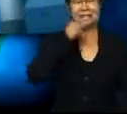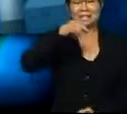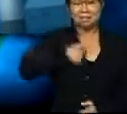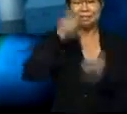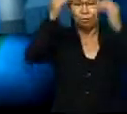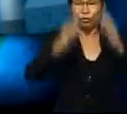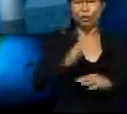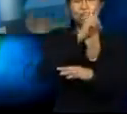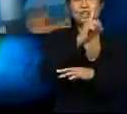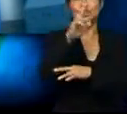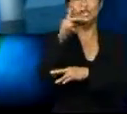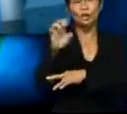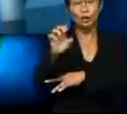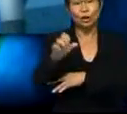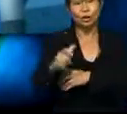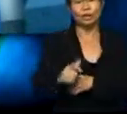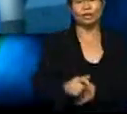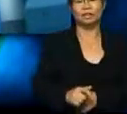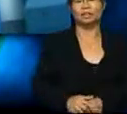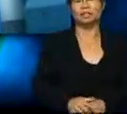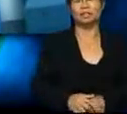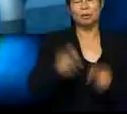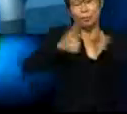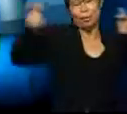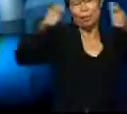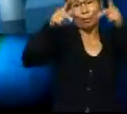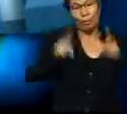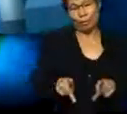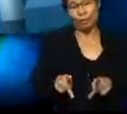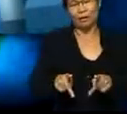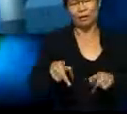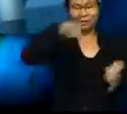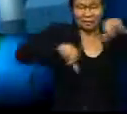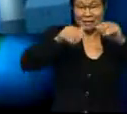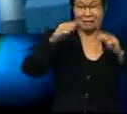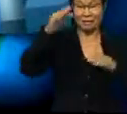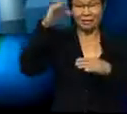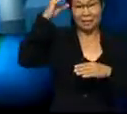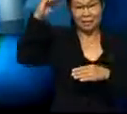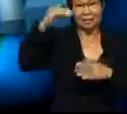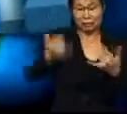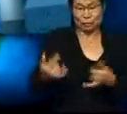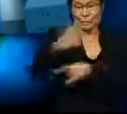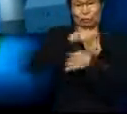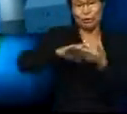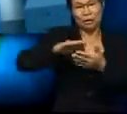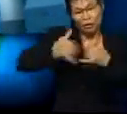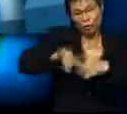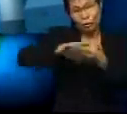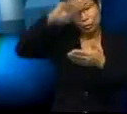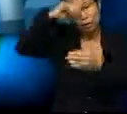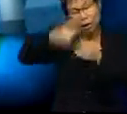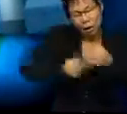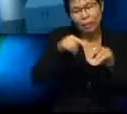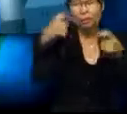Professor Gloop, the big on science guy. Today, we continue learning about